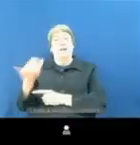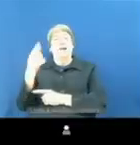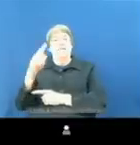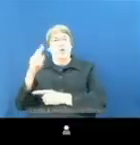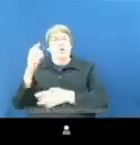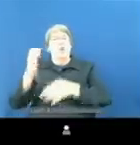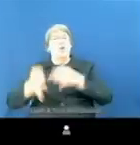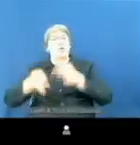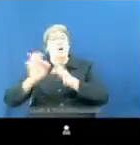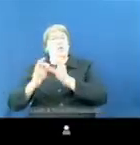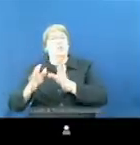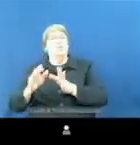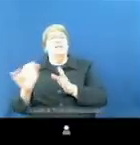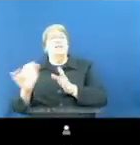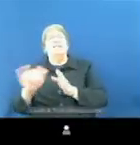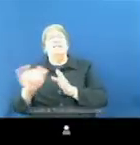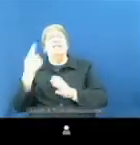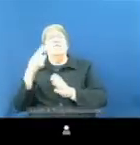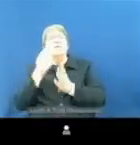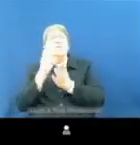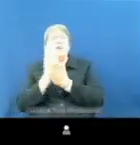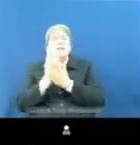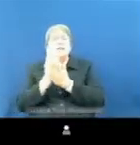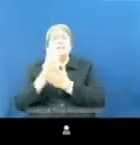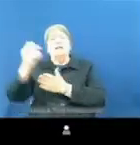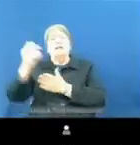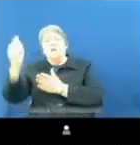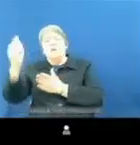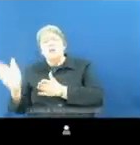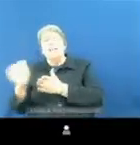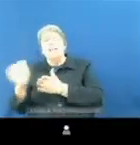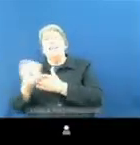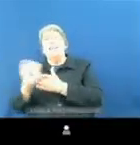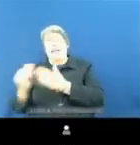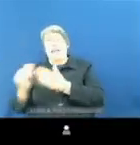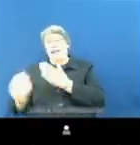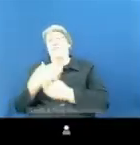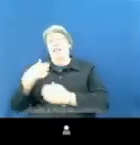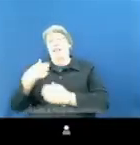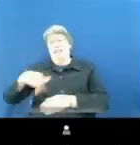judges, etc. That affects our practice.